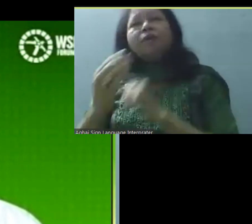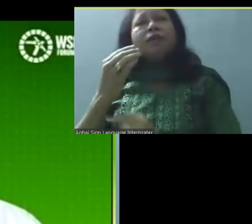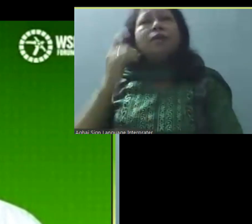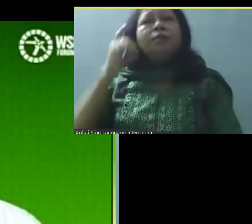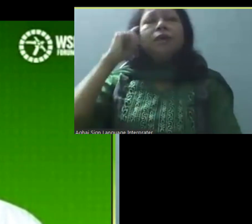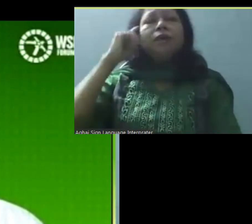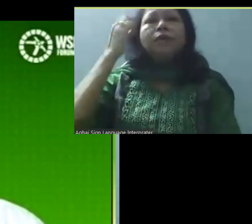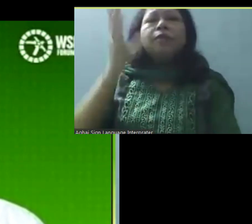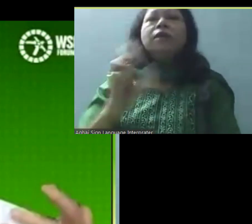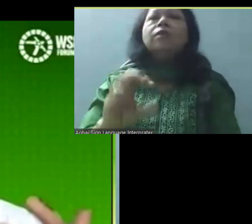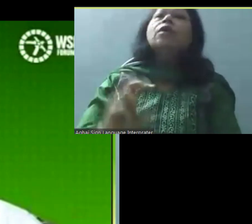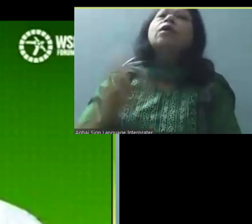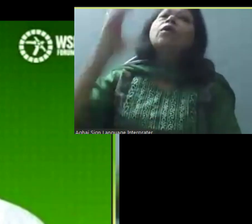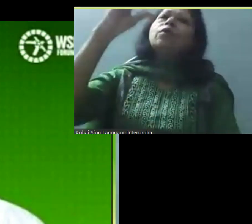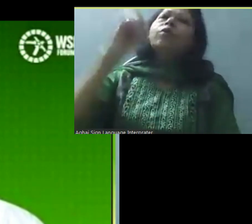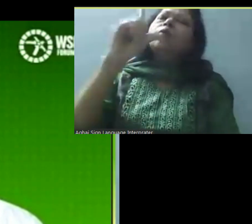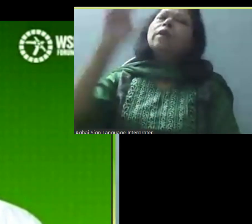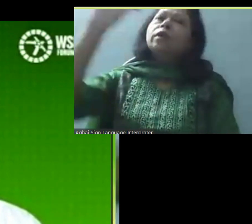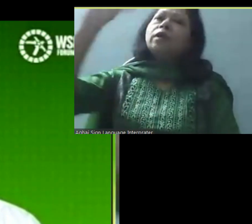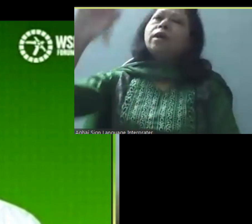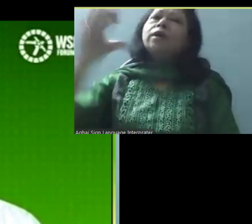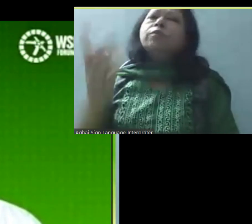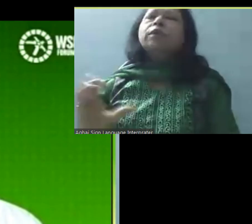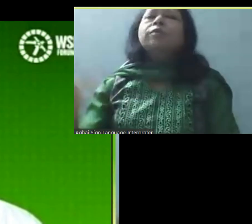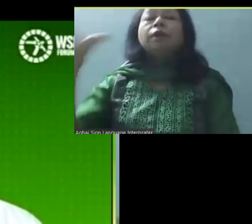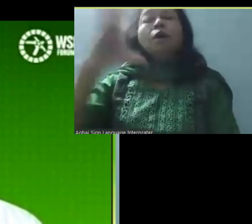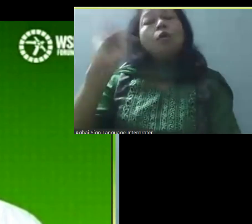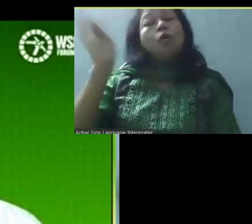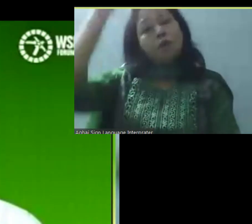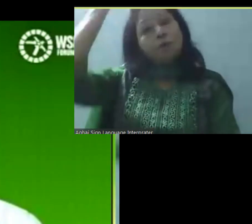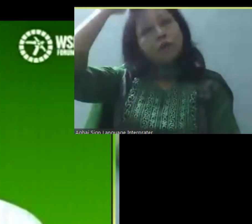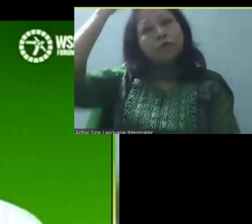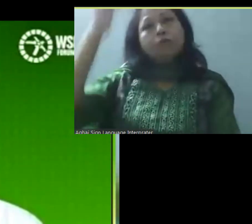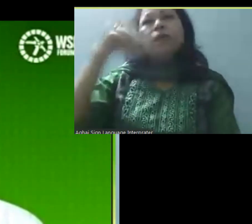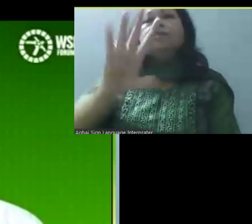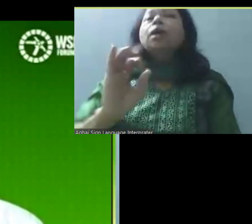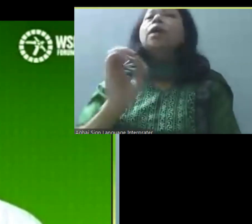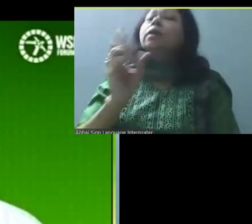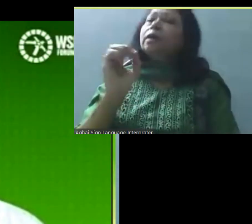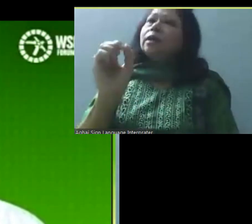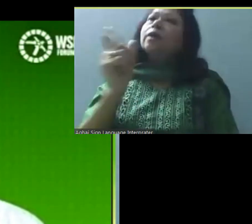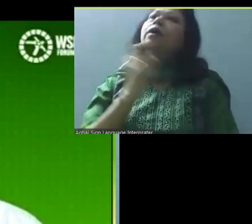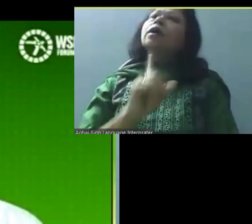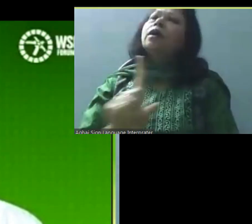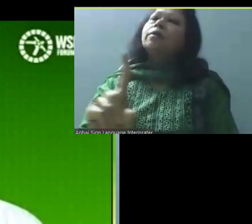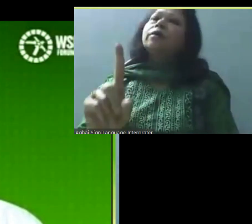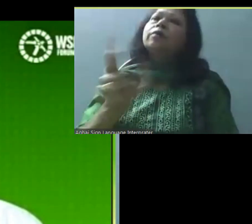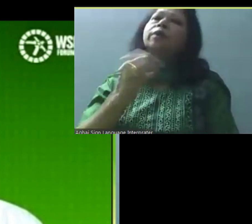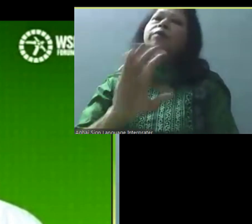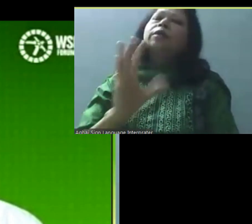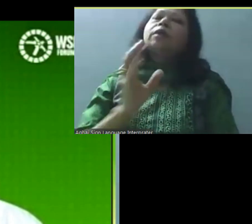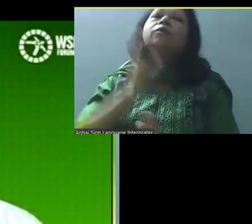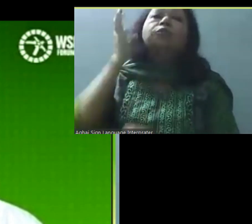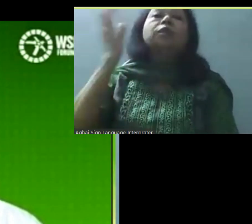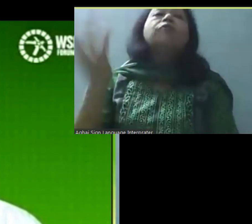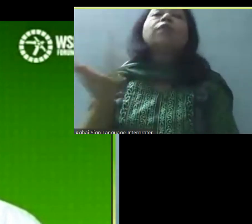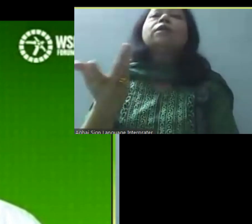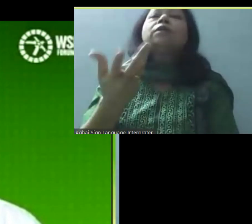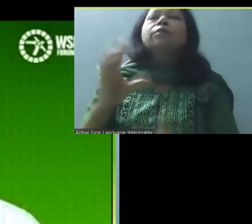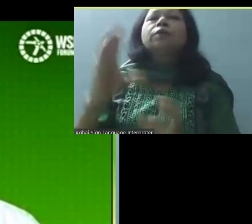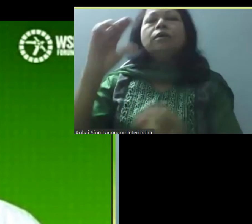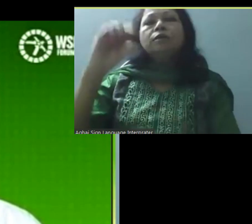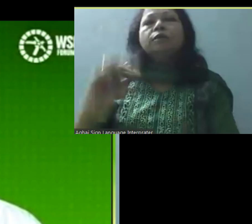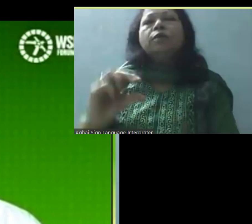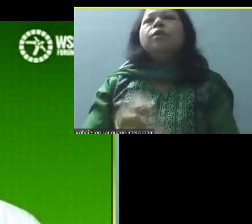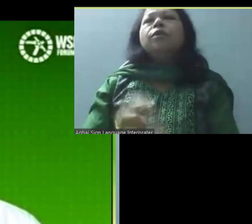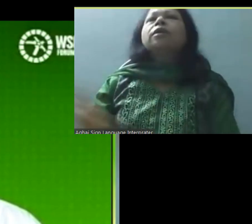from COVID-19, and it is all of our responsibilities to do something about that. And the lessons that can be learned, I would just summarize three